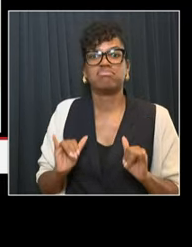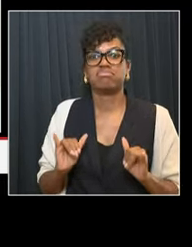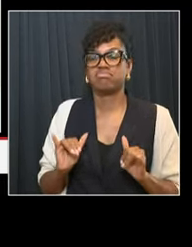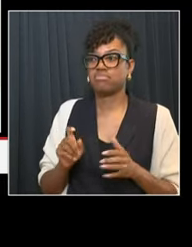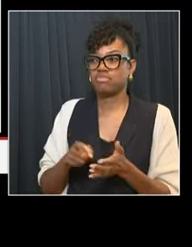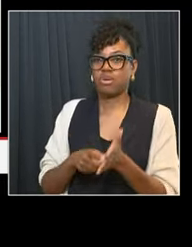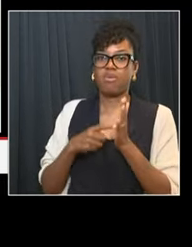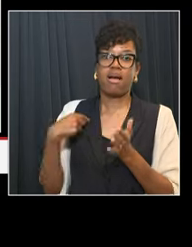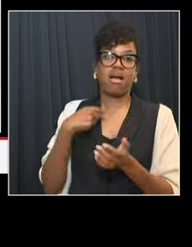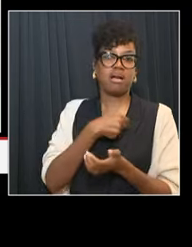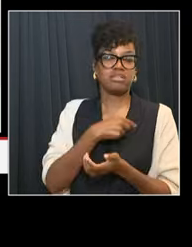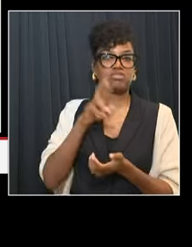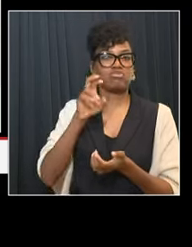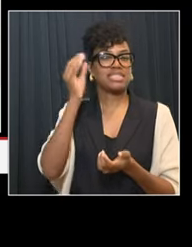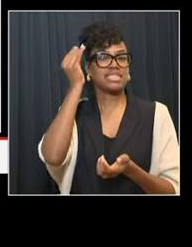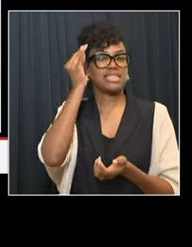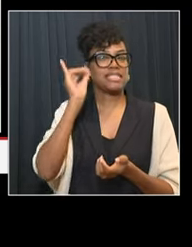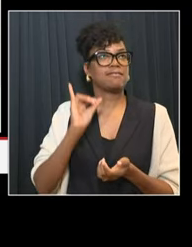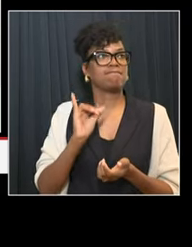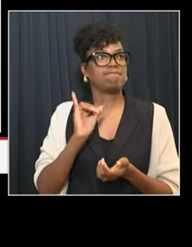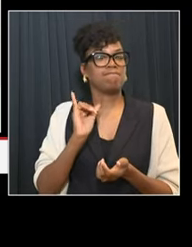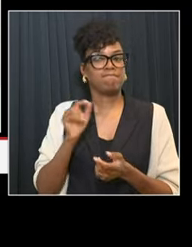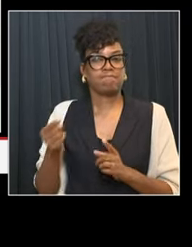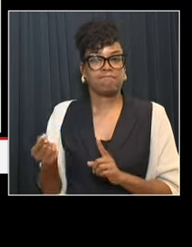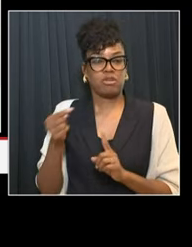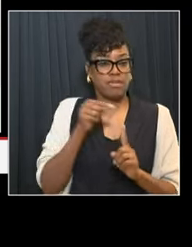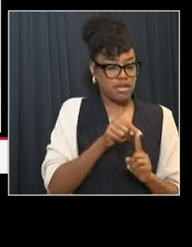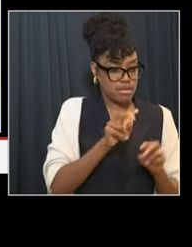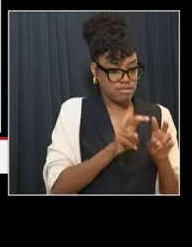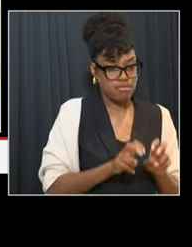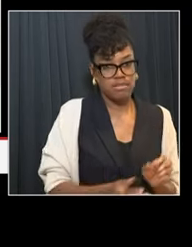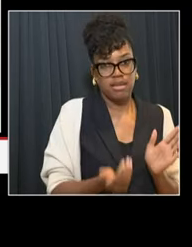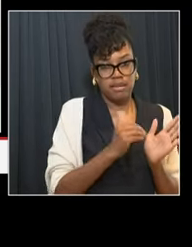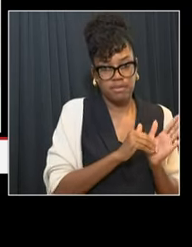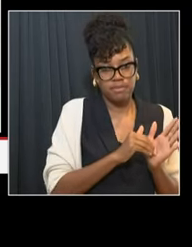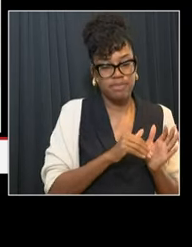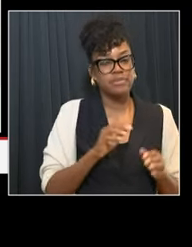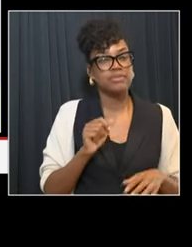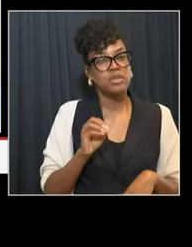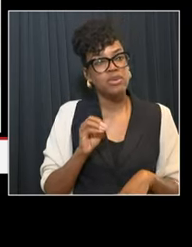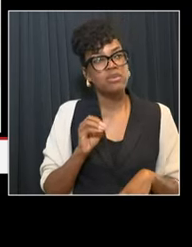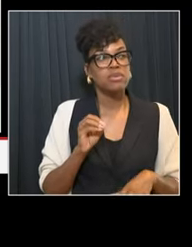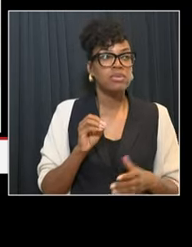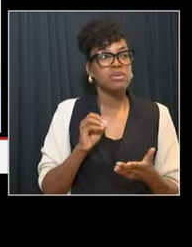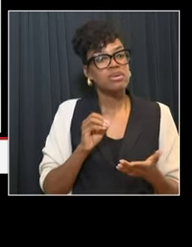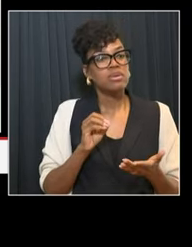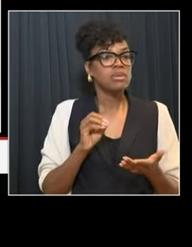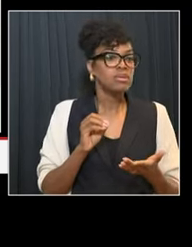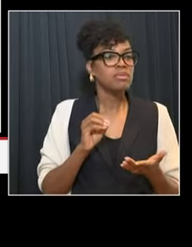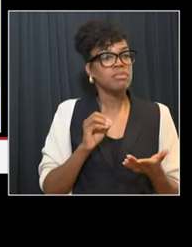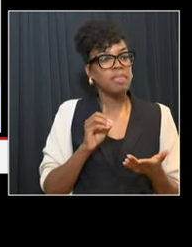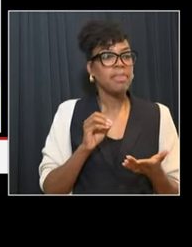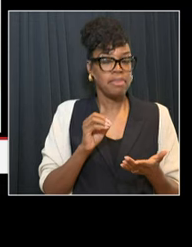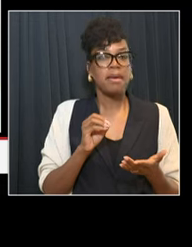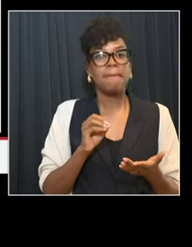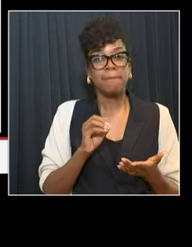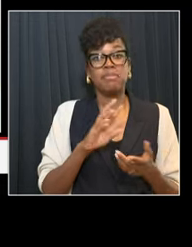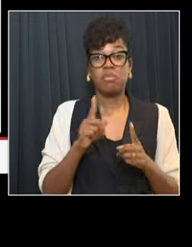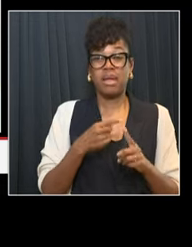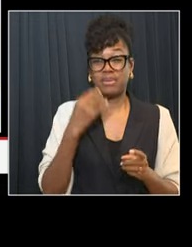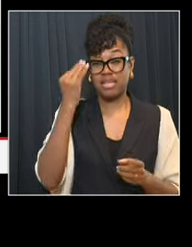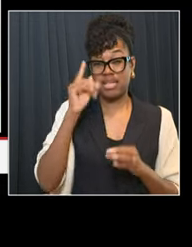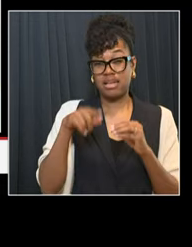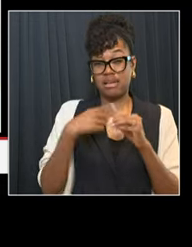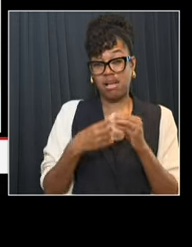kind of rethink that. Let me go back to this one. And so when I was thinking about the additional $50 million